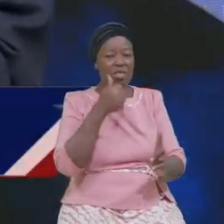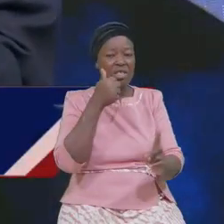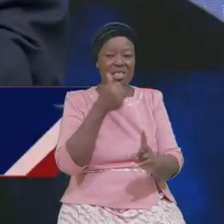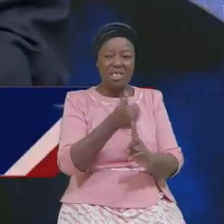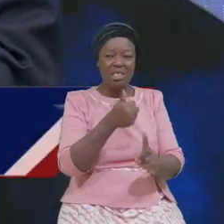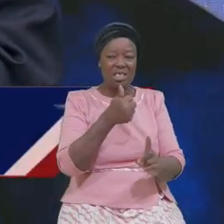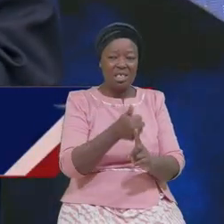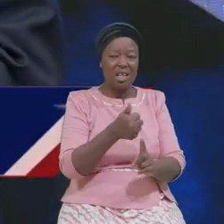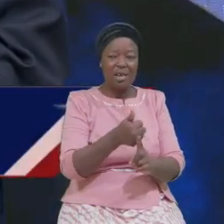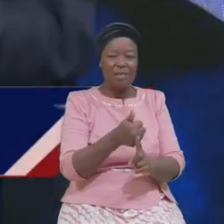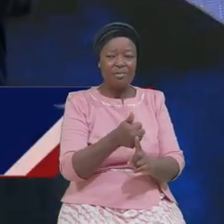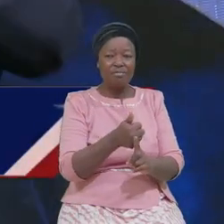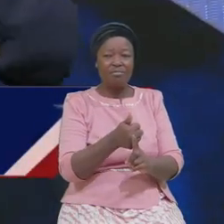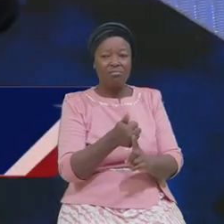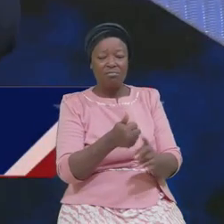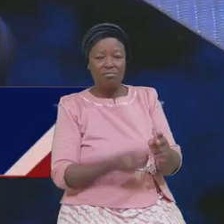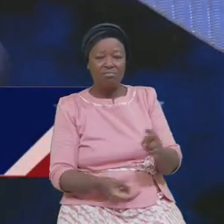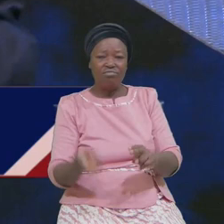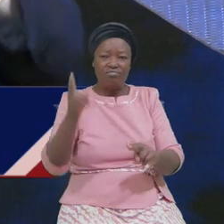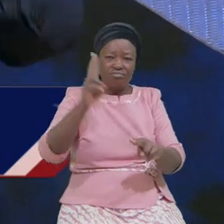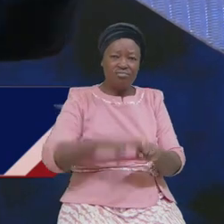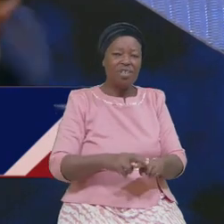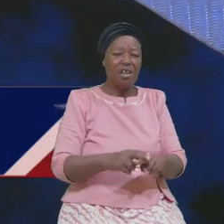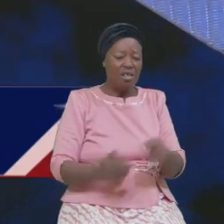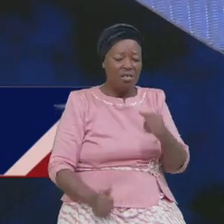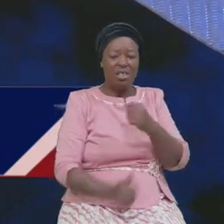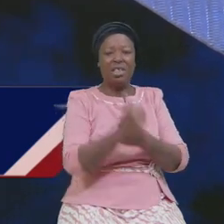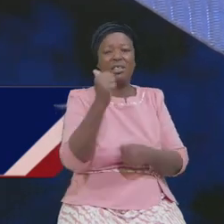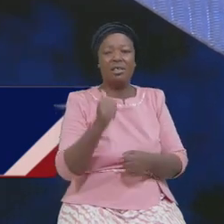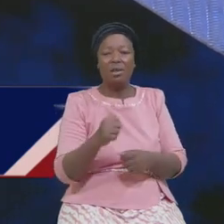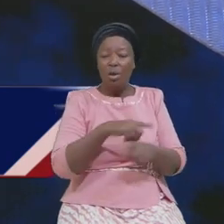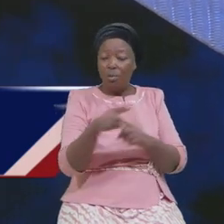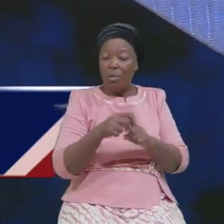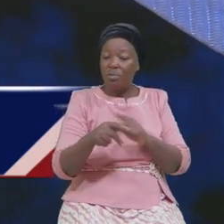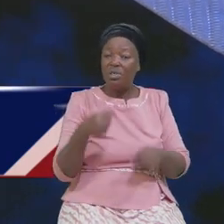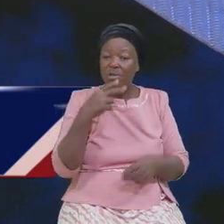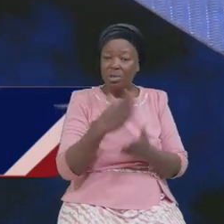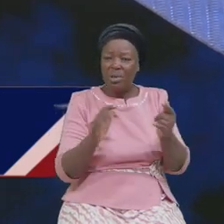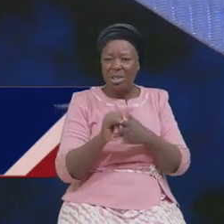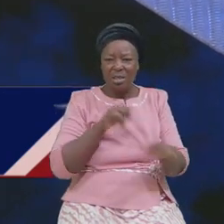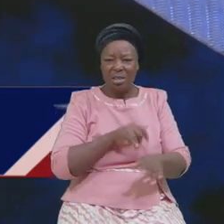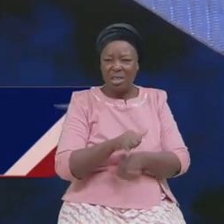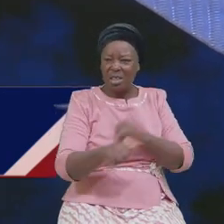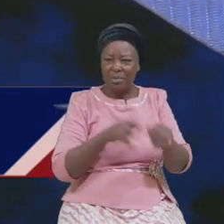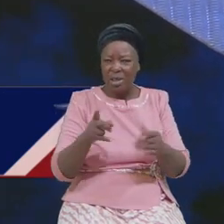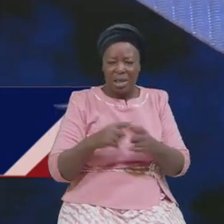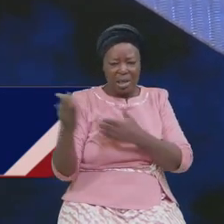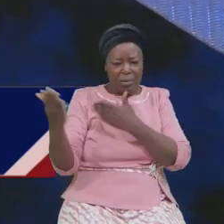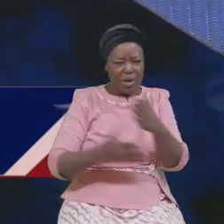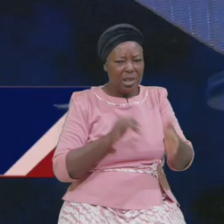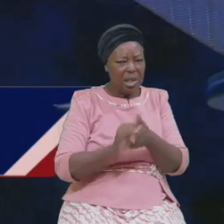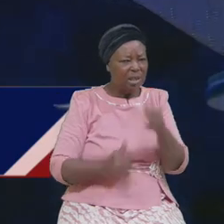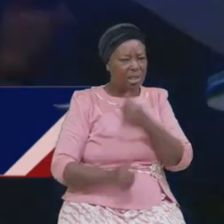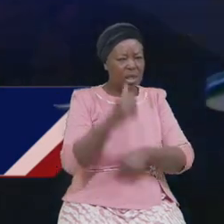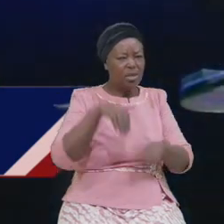self-imposed danger. When people, when they tell you something and they deceive you, they bring danger in